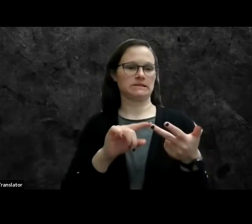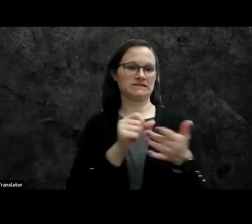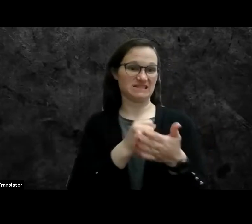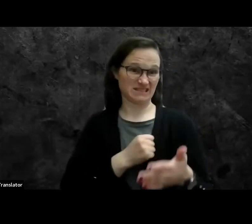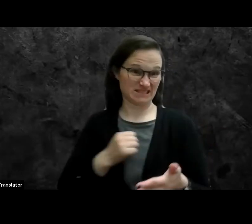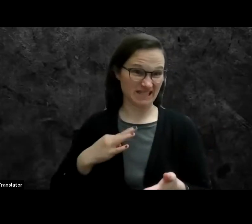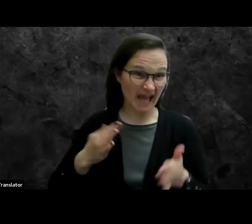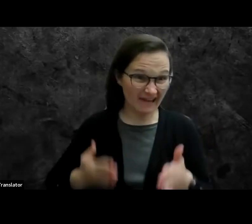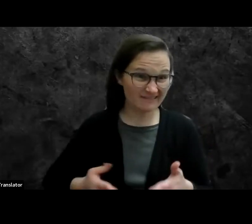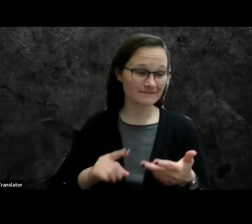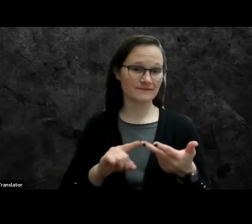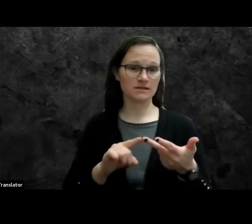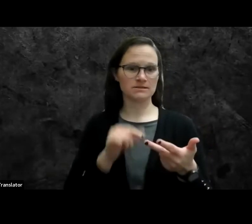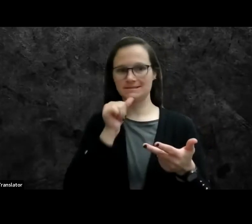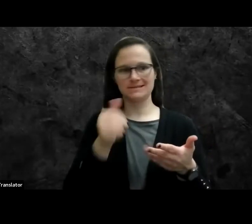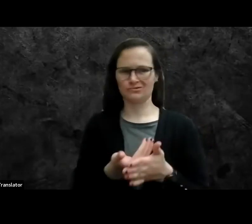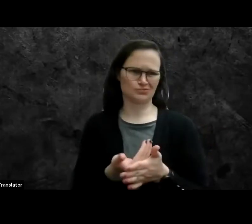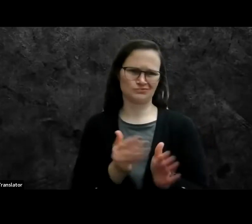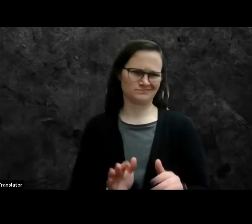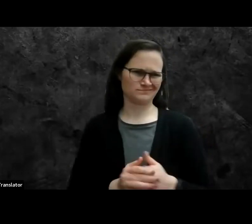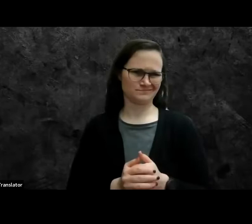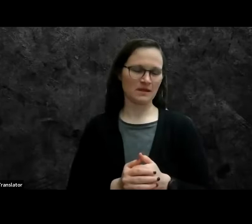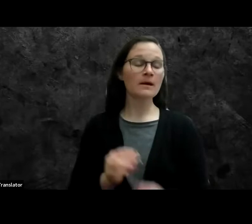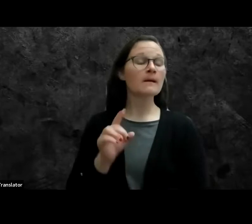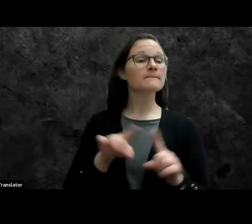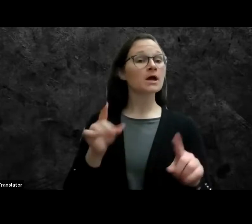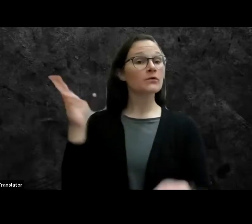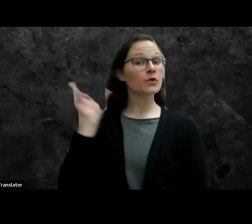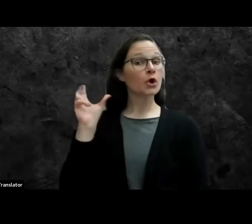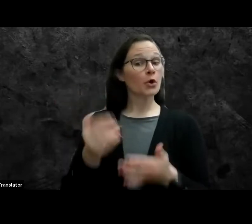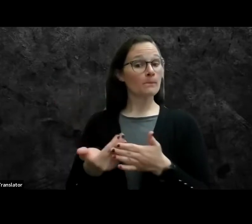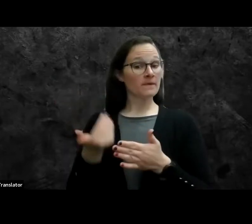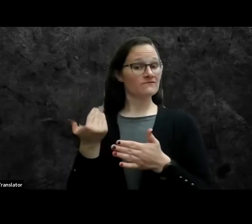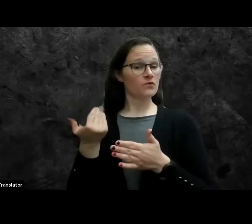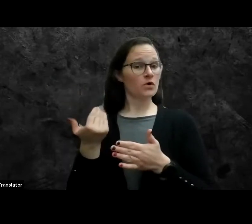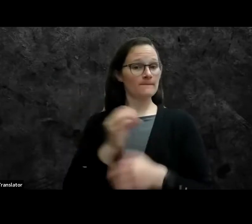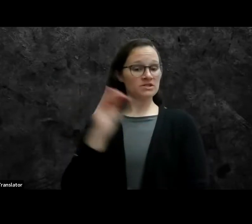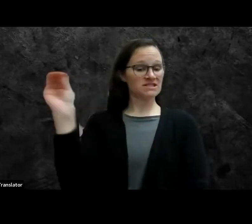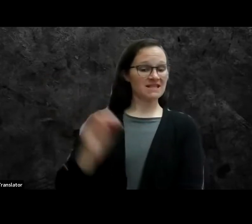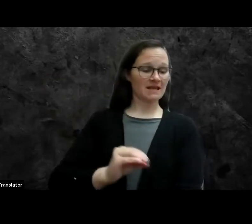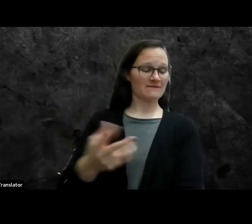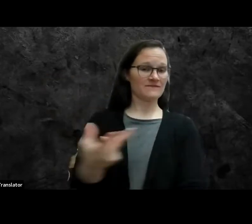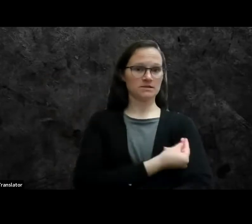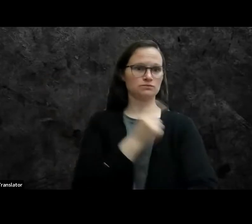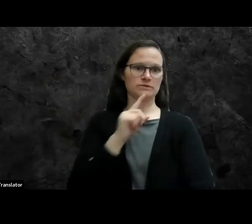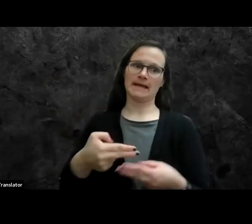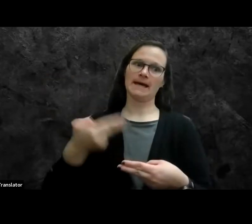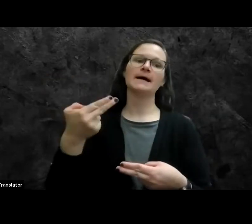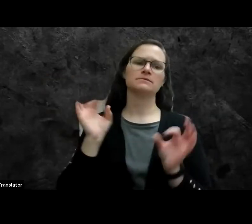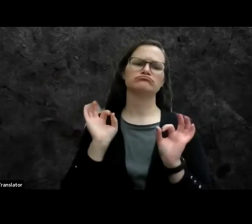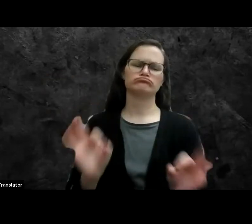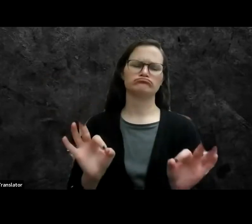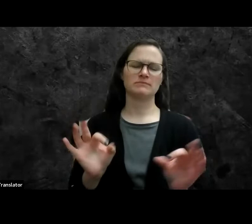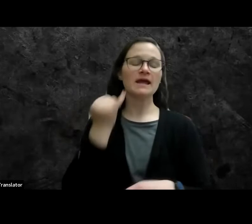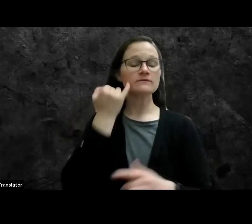staff. None of that is new, but as you heard before, the percentage of vaccinated is very, very high. And as long as we